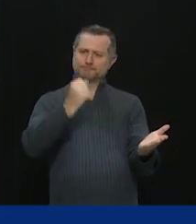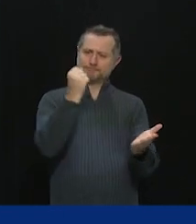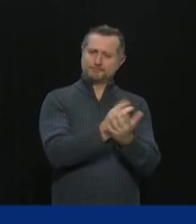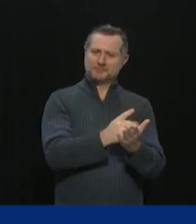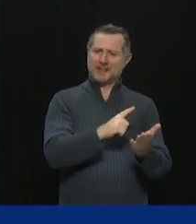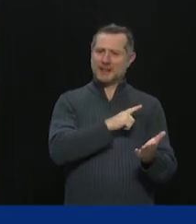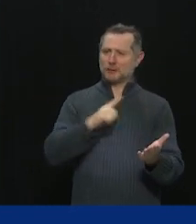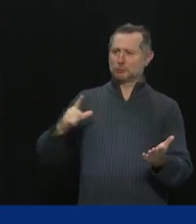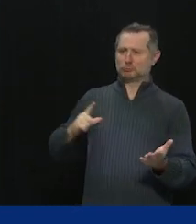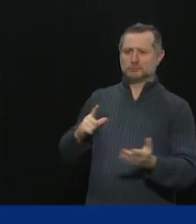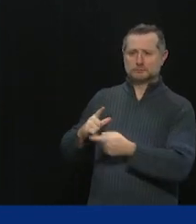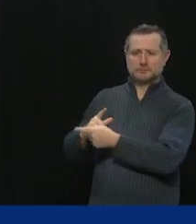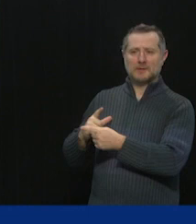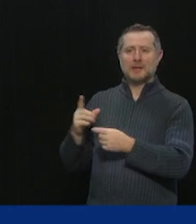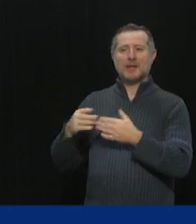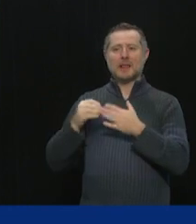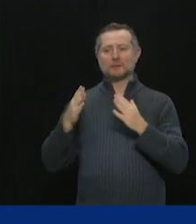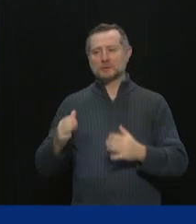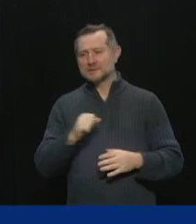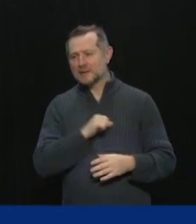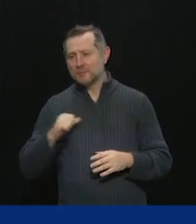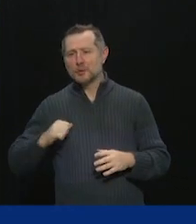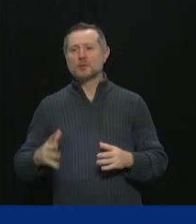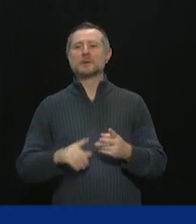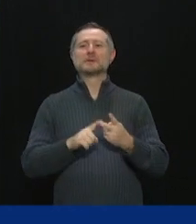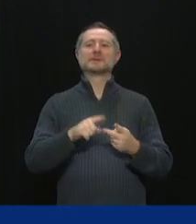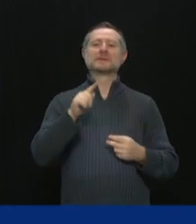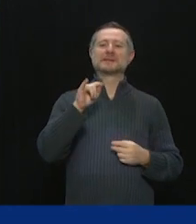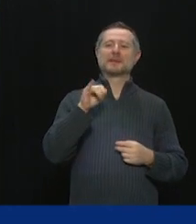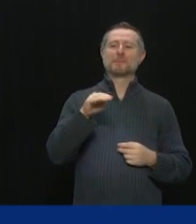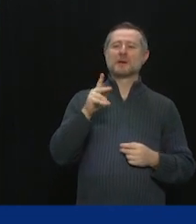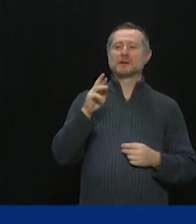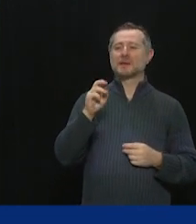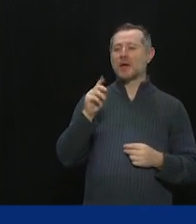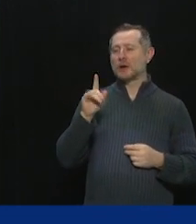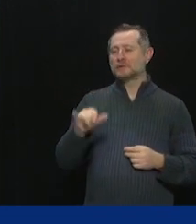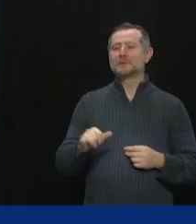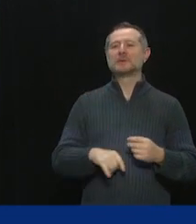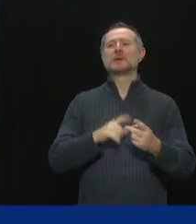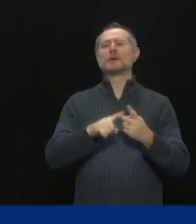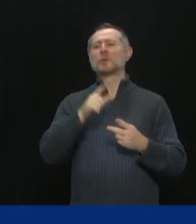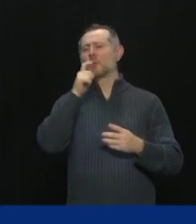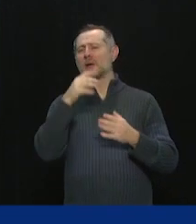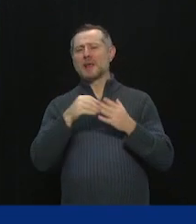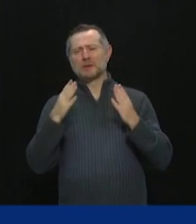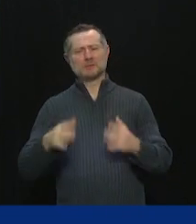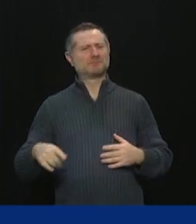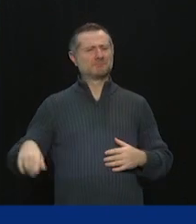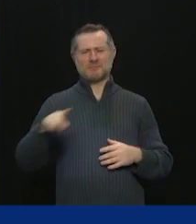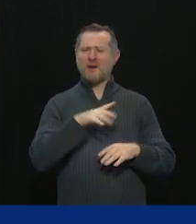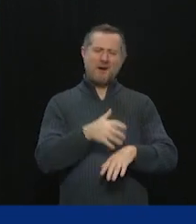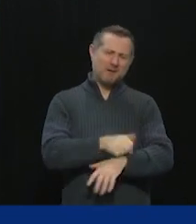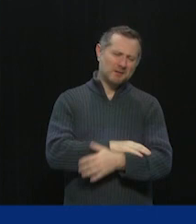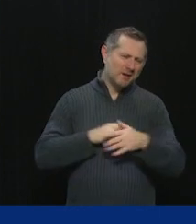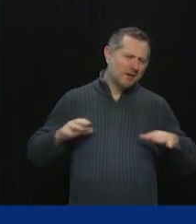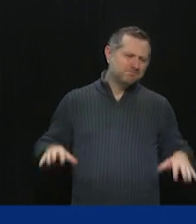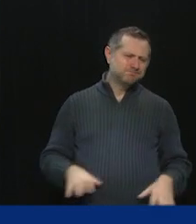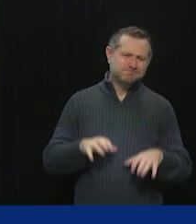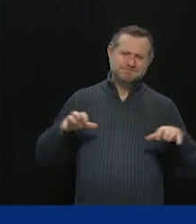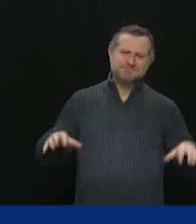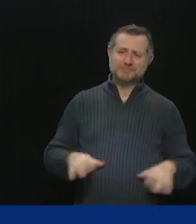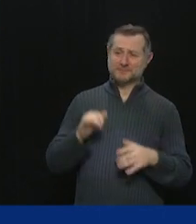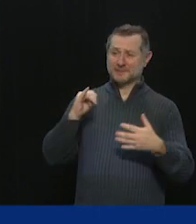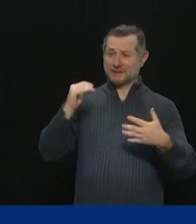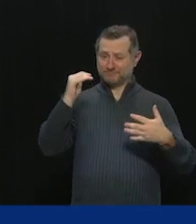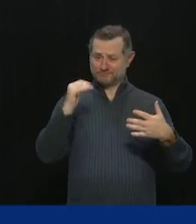been a leader on this. Tim Kennedy, Sean Ryan, all of our elected leaders, they have been out there fighting, and now their bills need to see